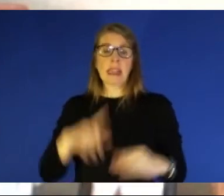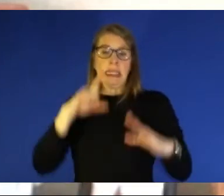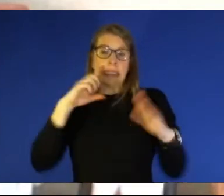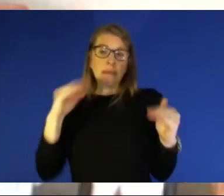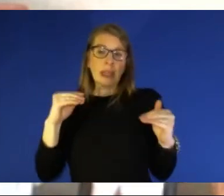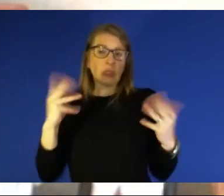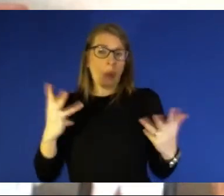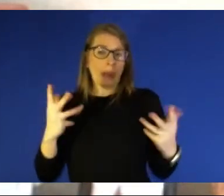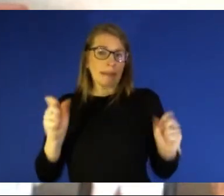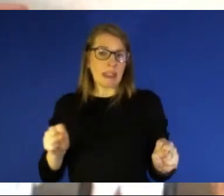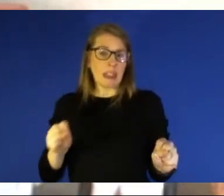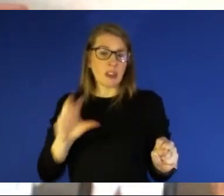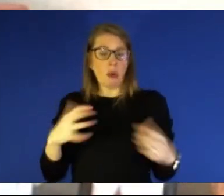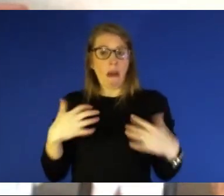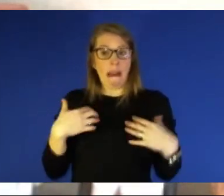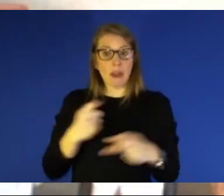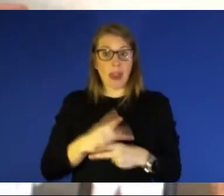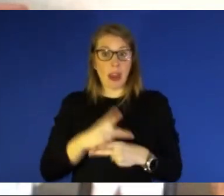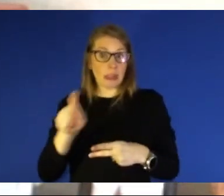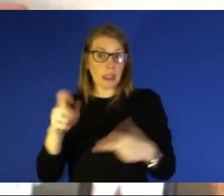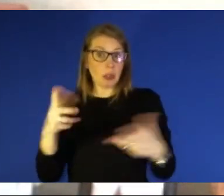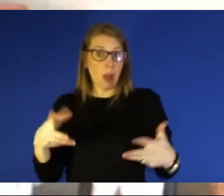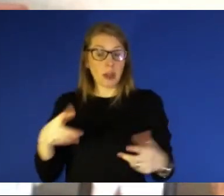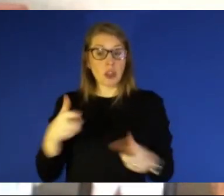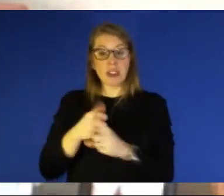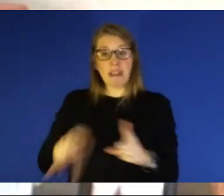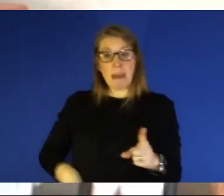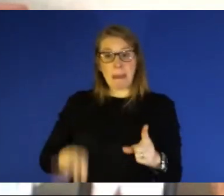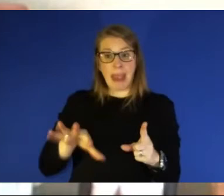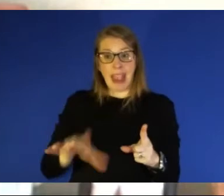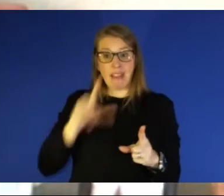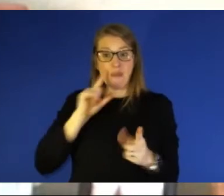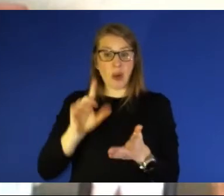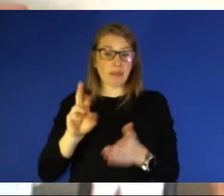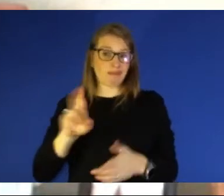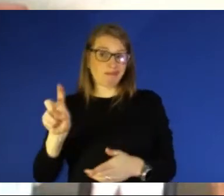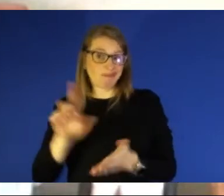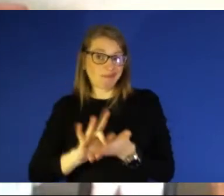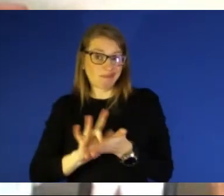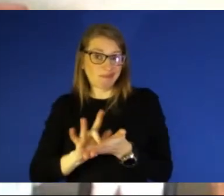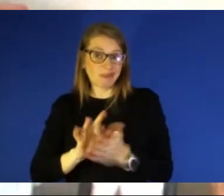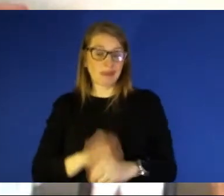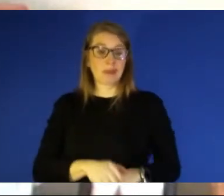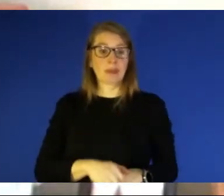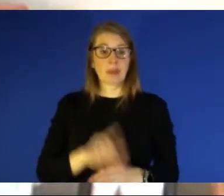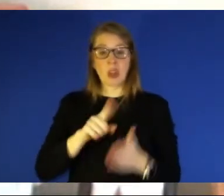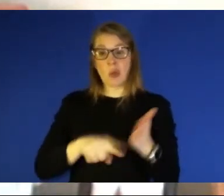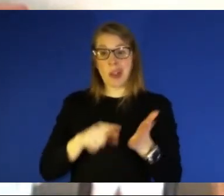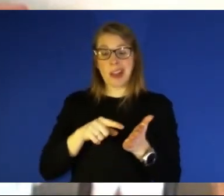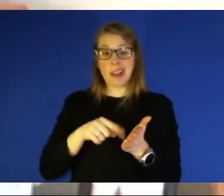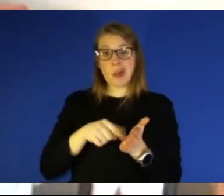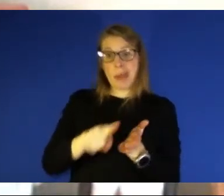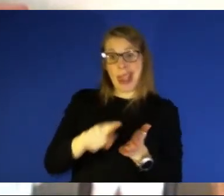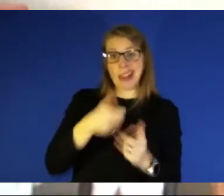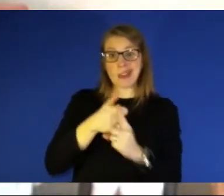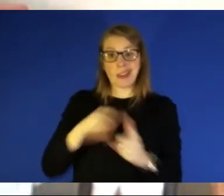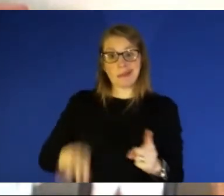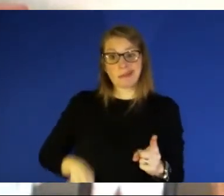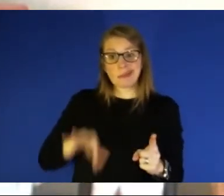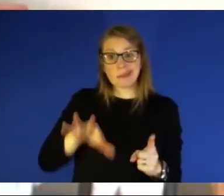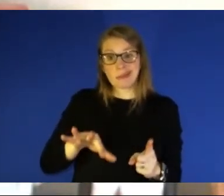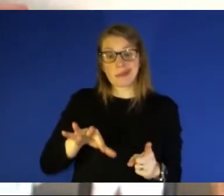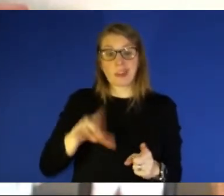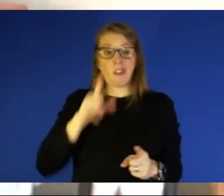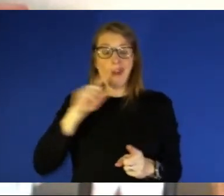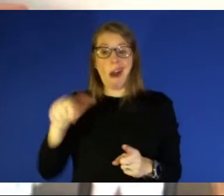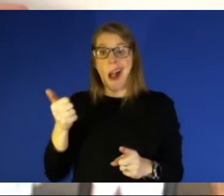what your healthcare needs are. What are you paying out of pocket for prescriptions? What are you paying out of pocket, even for other